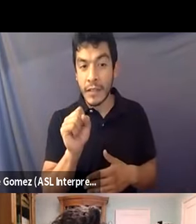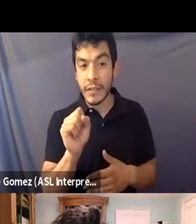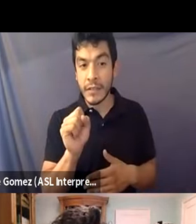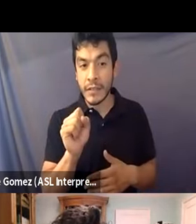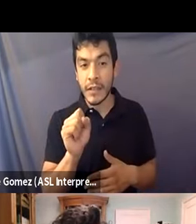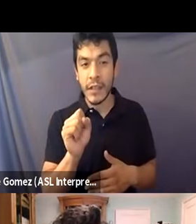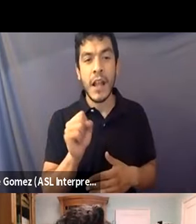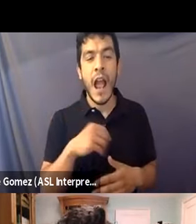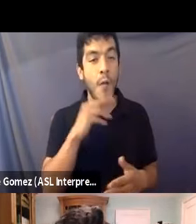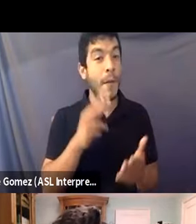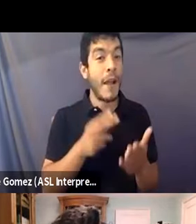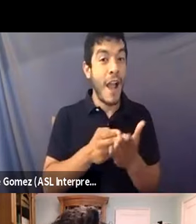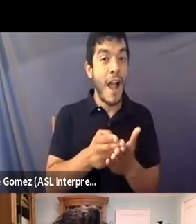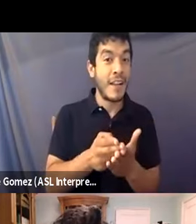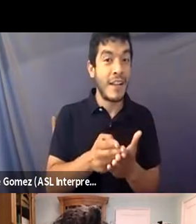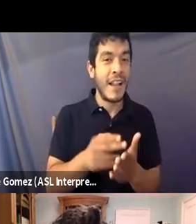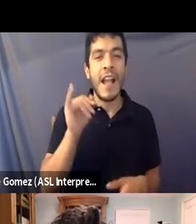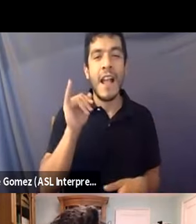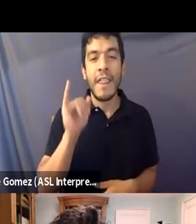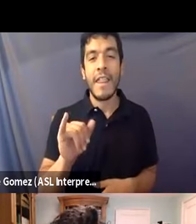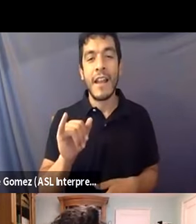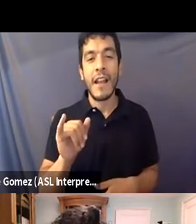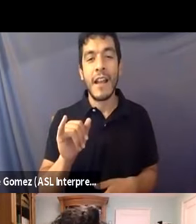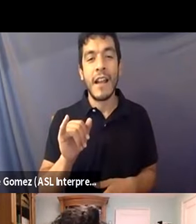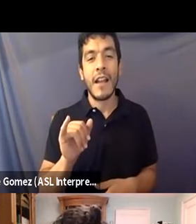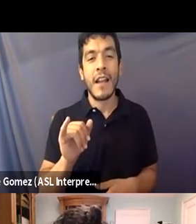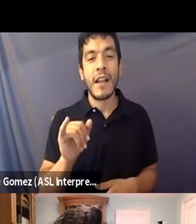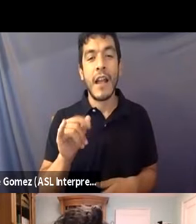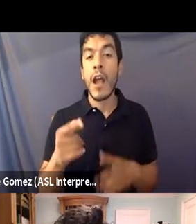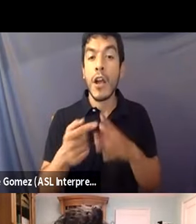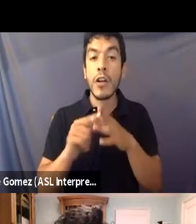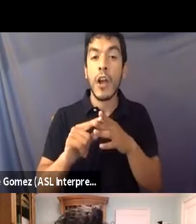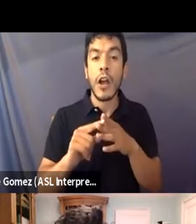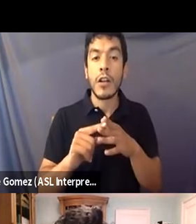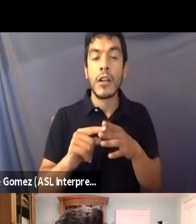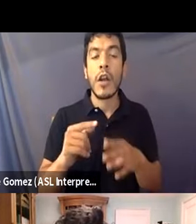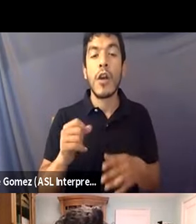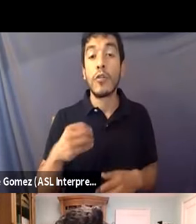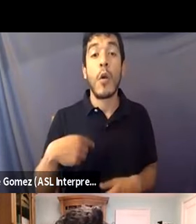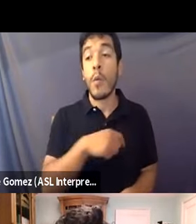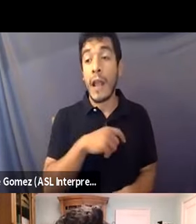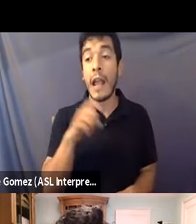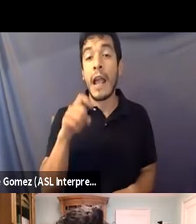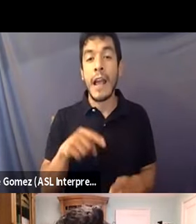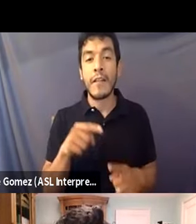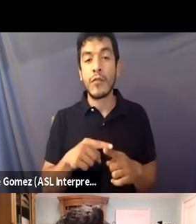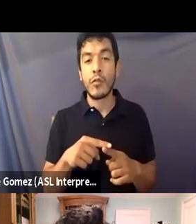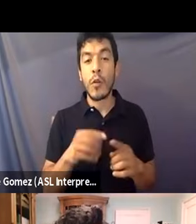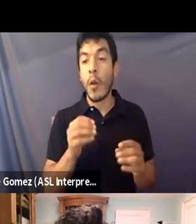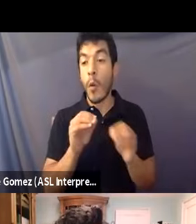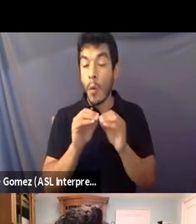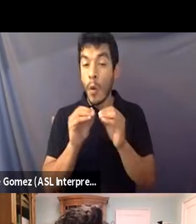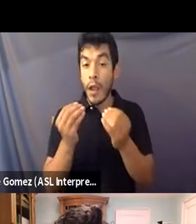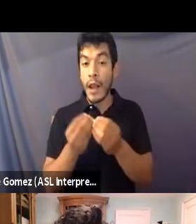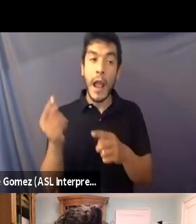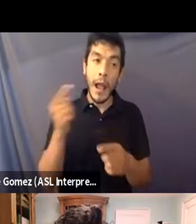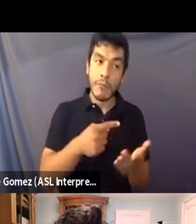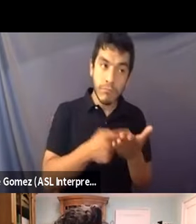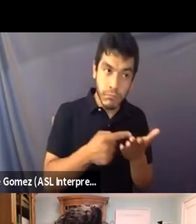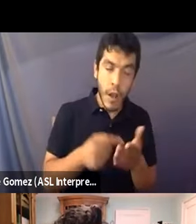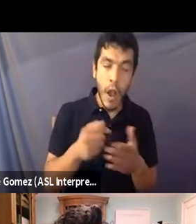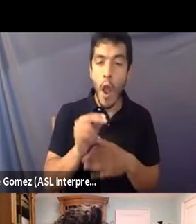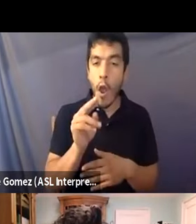um, that they, that, that had started up. So we had, um, the organizers come and talk on Korean radio,